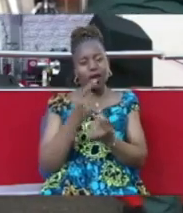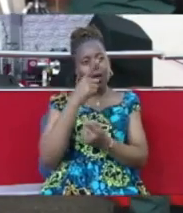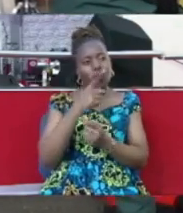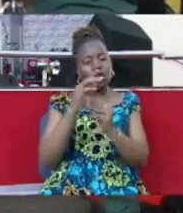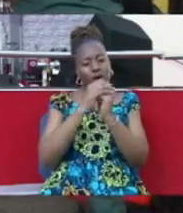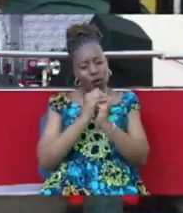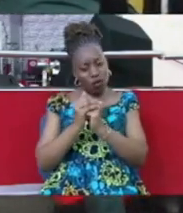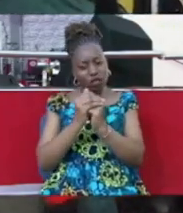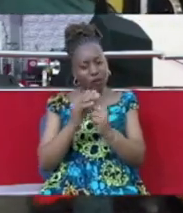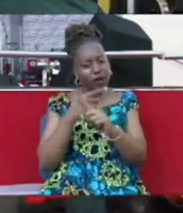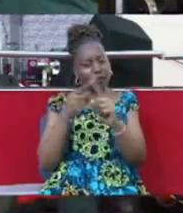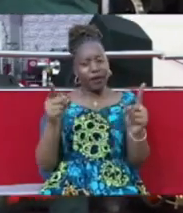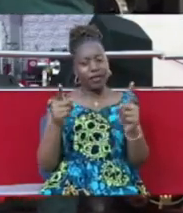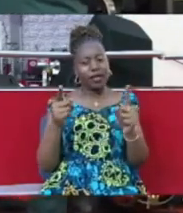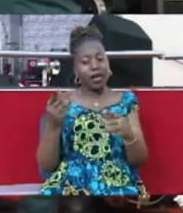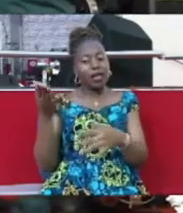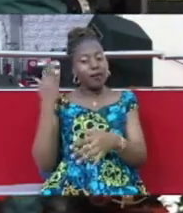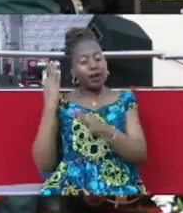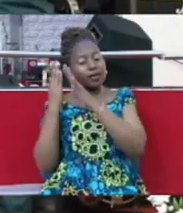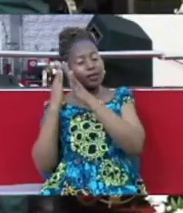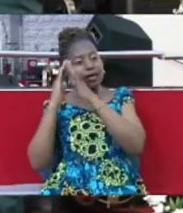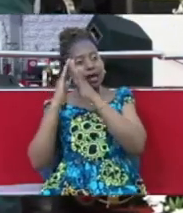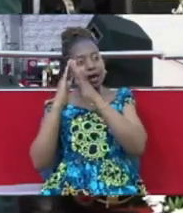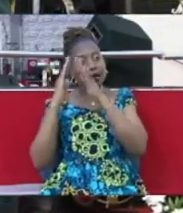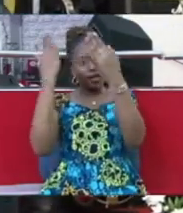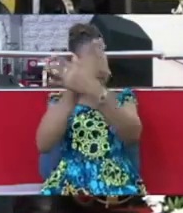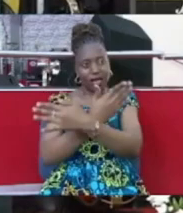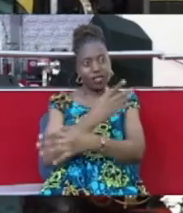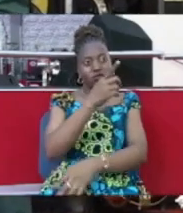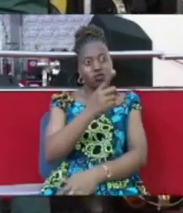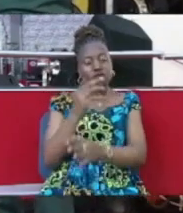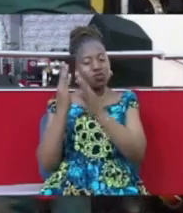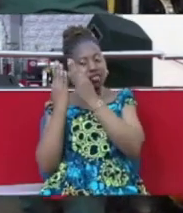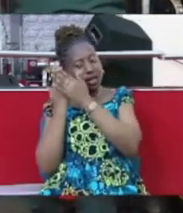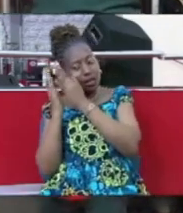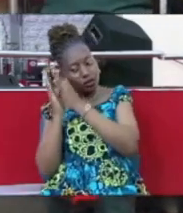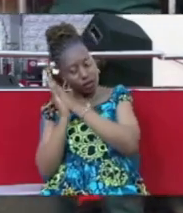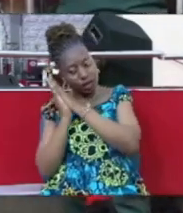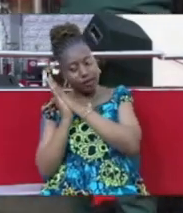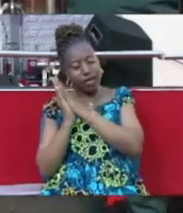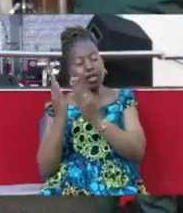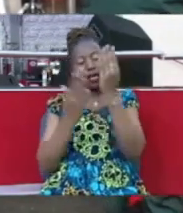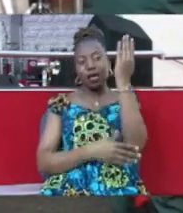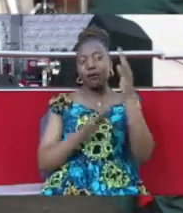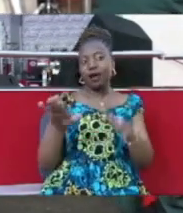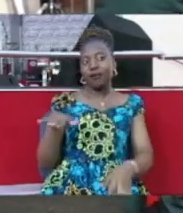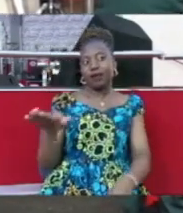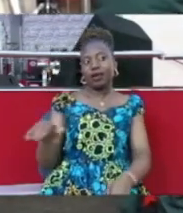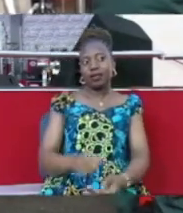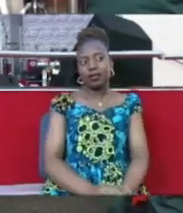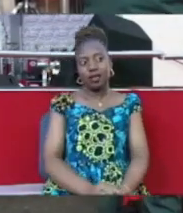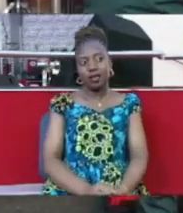last night you slept somewhere. Hauwezi kuwa uko hapa unaabudu na kumbe jana ulikuwa kwingine. What you have become, even if you sing as